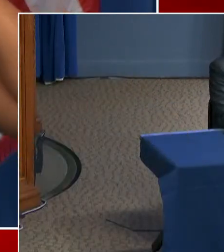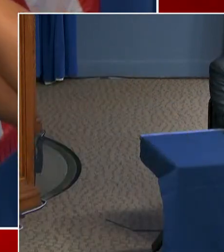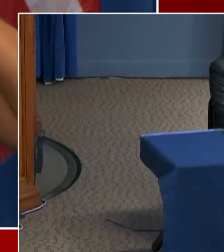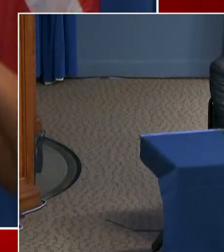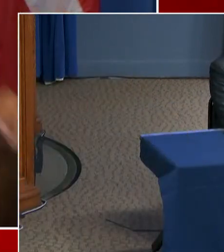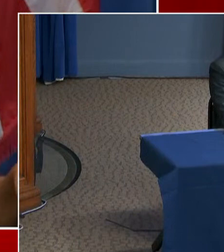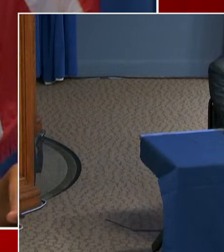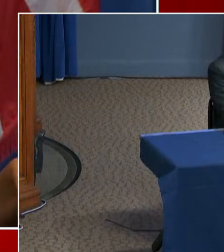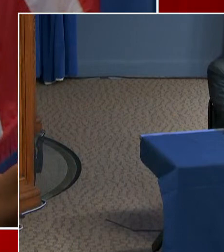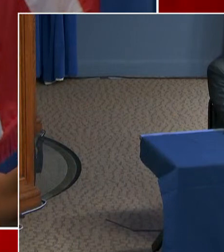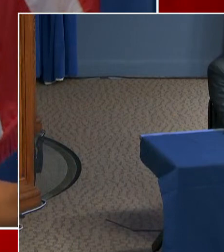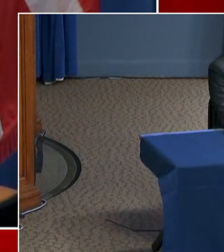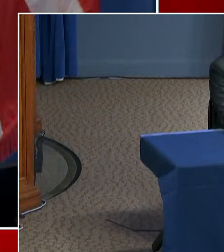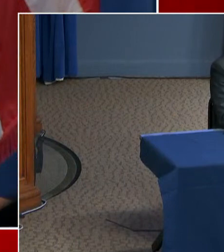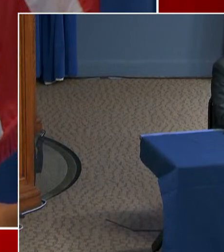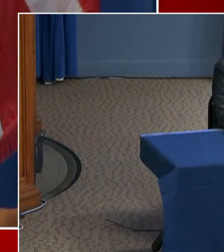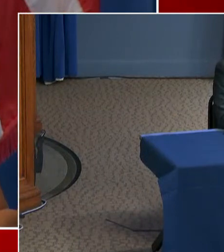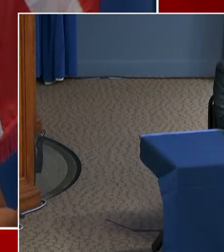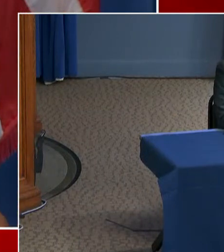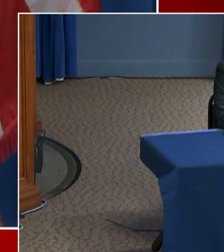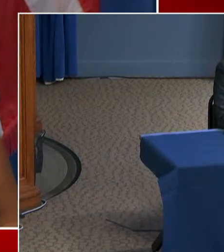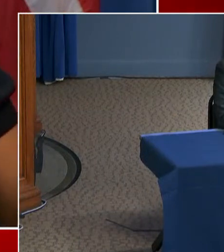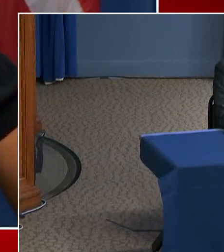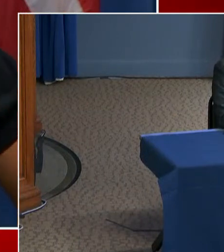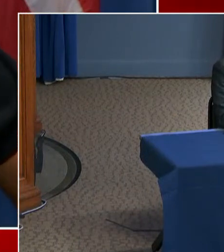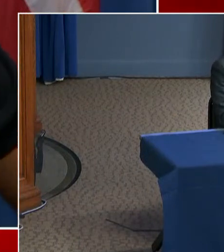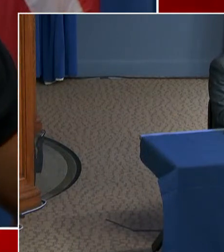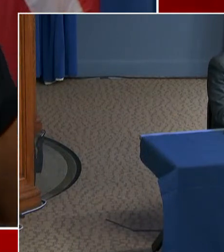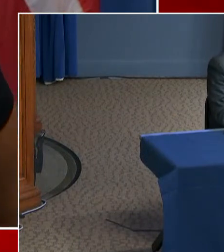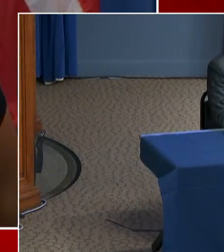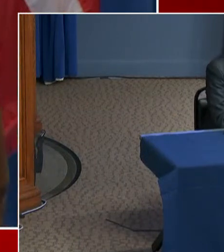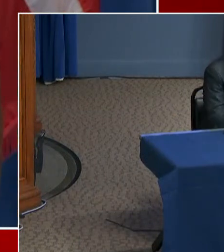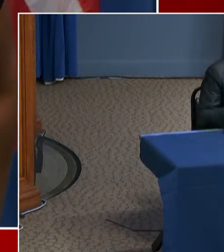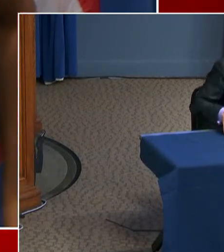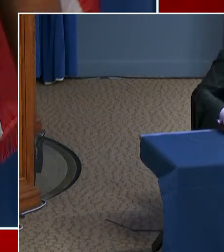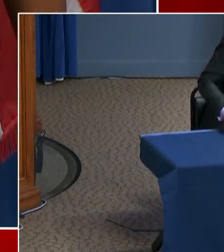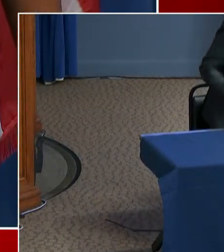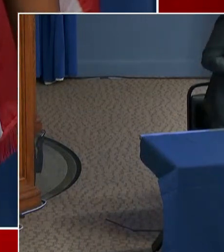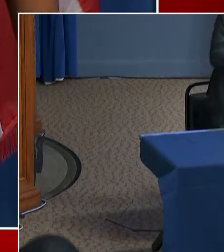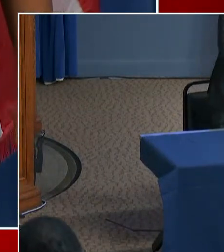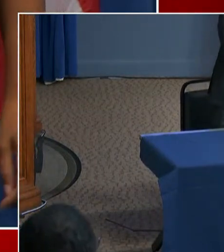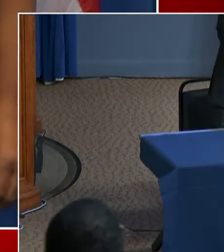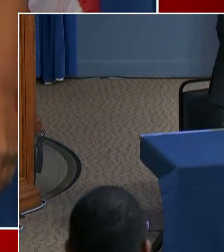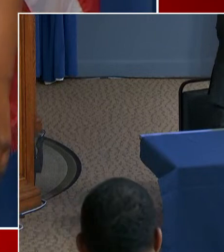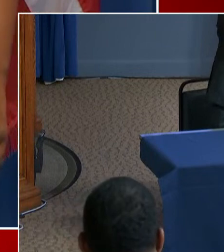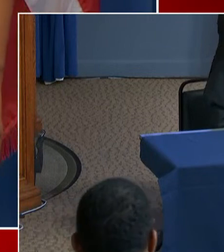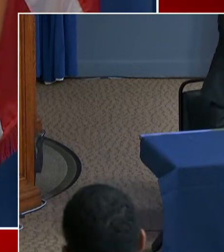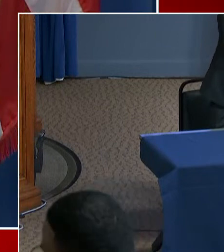We now return to our previously scheduled program, already in progress.